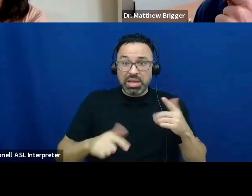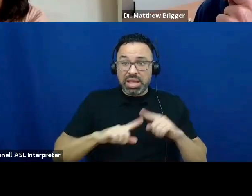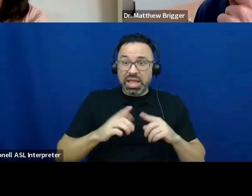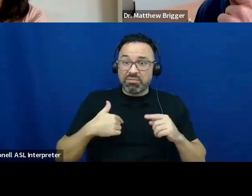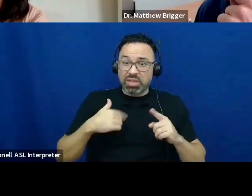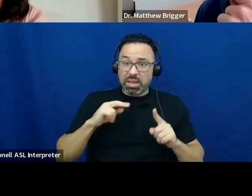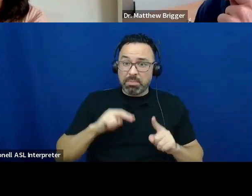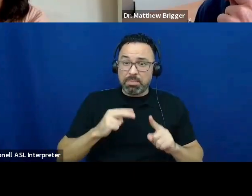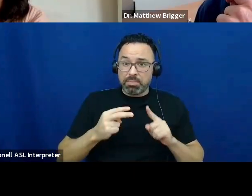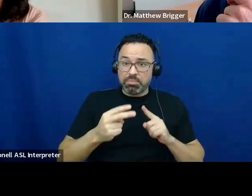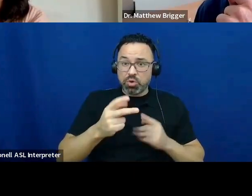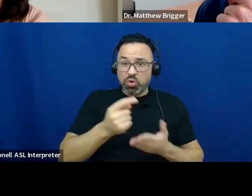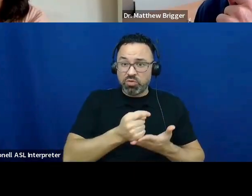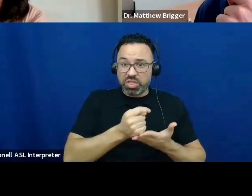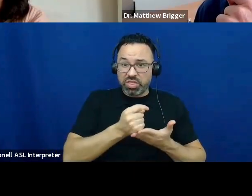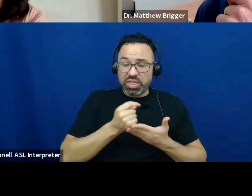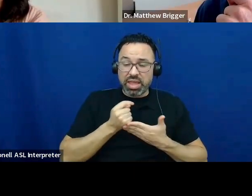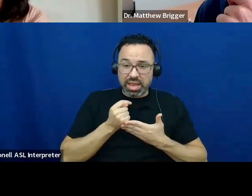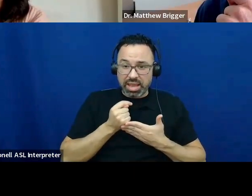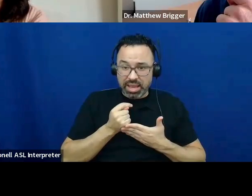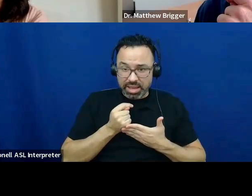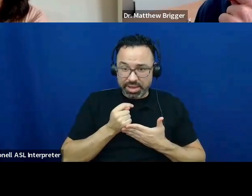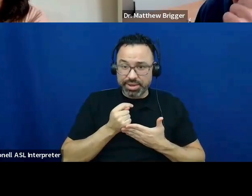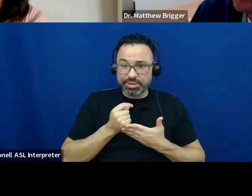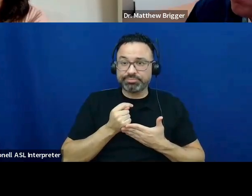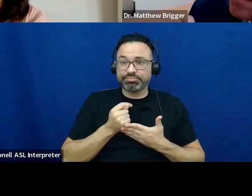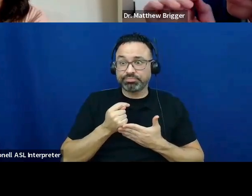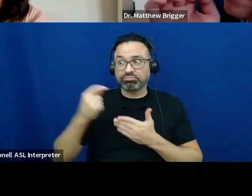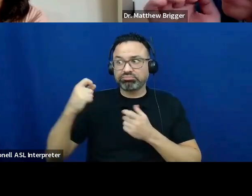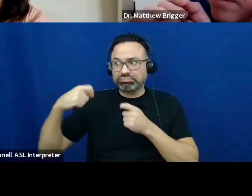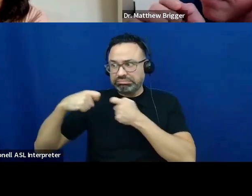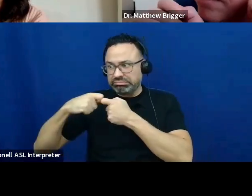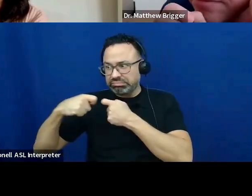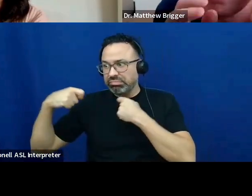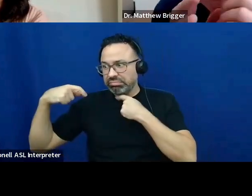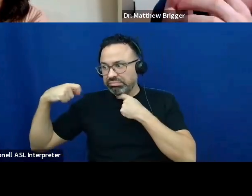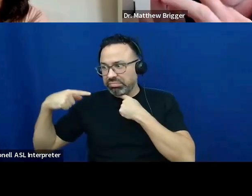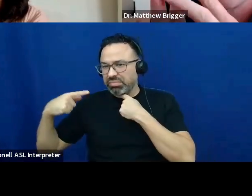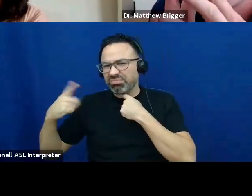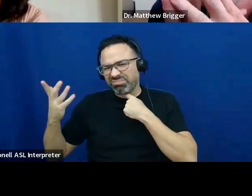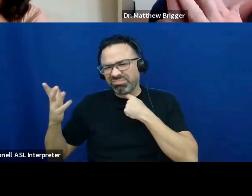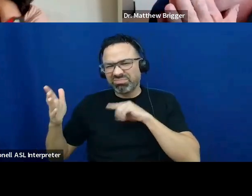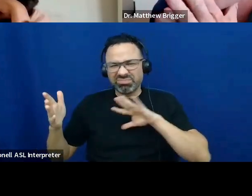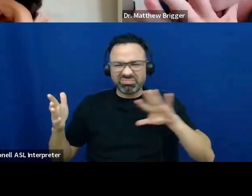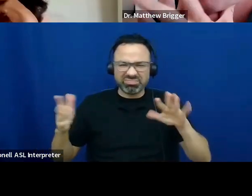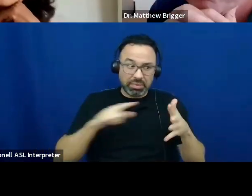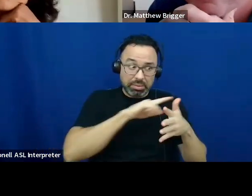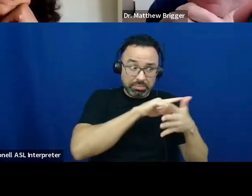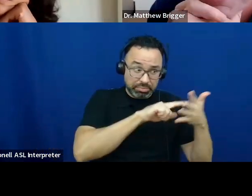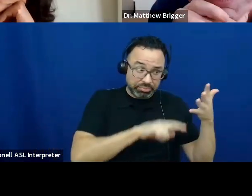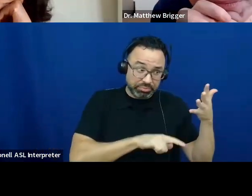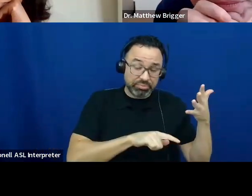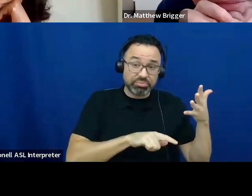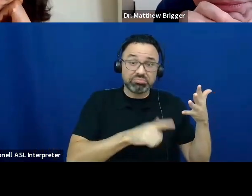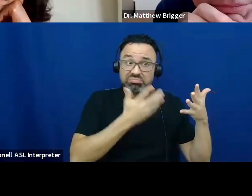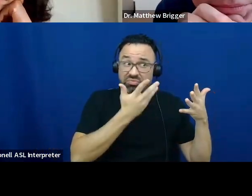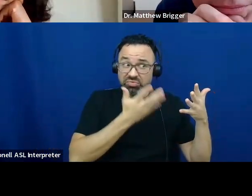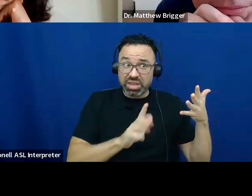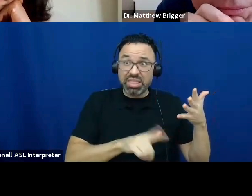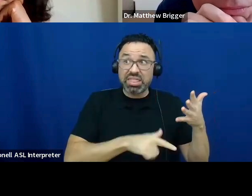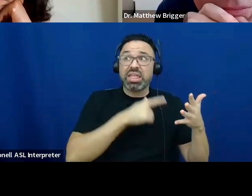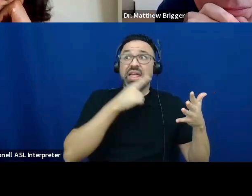you would do other than the electrical stimulation, then sometimes adding that onto